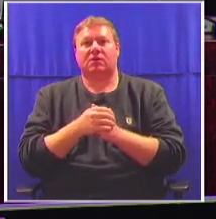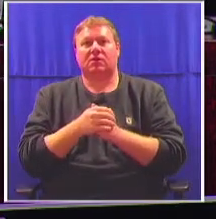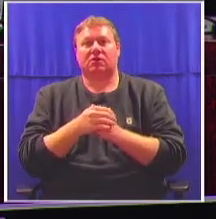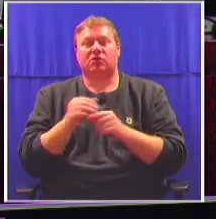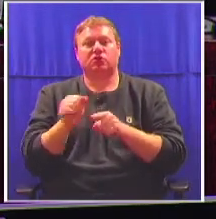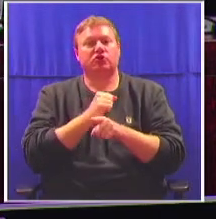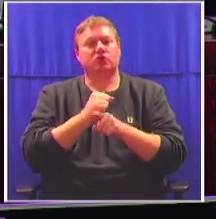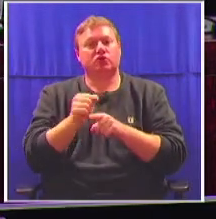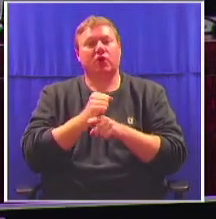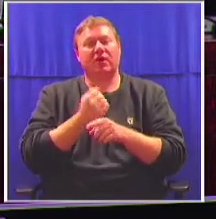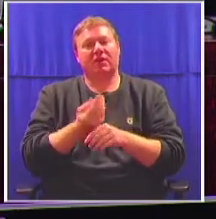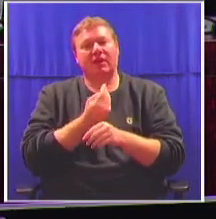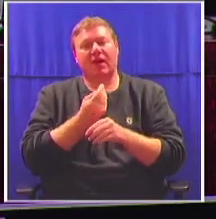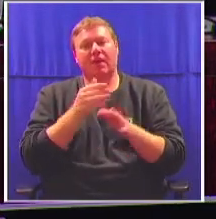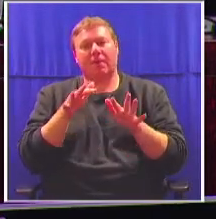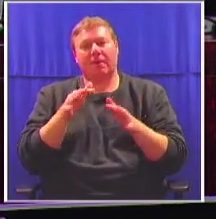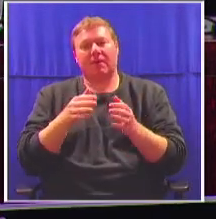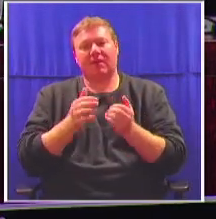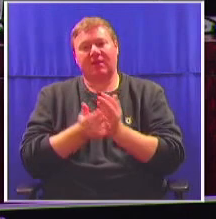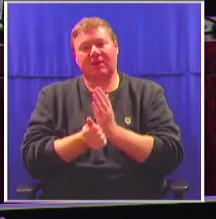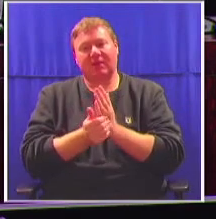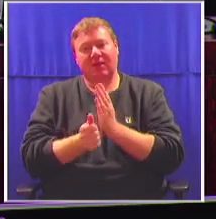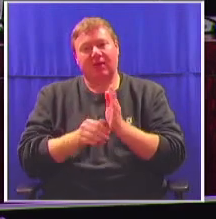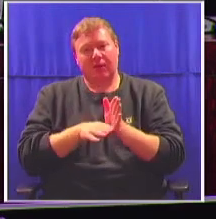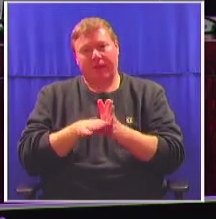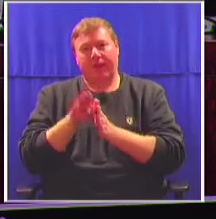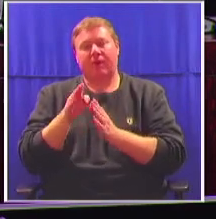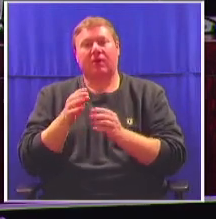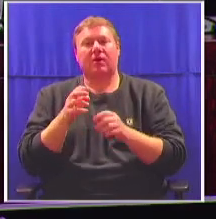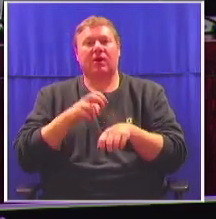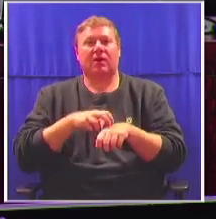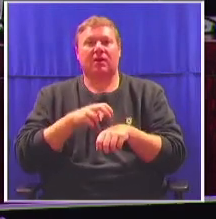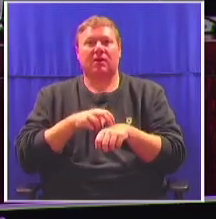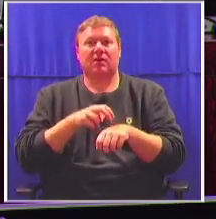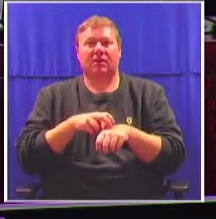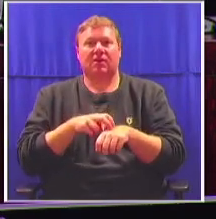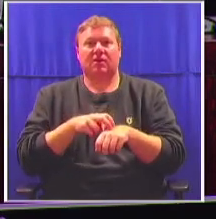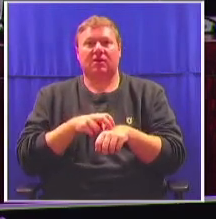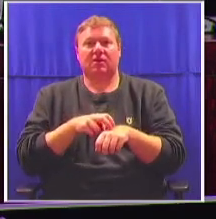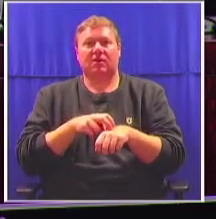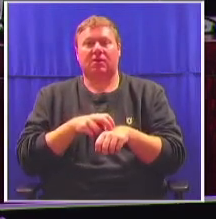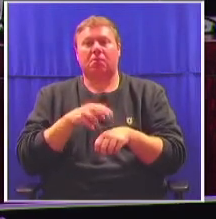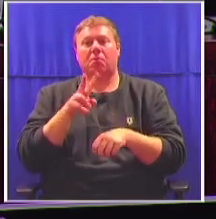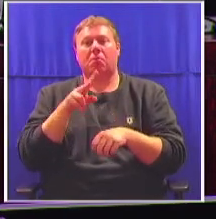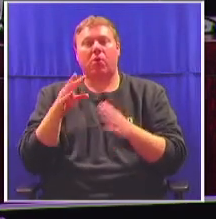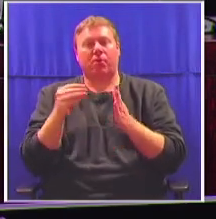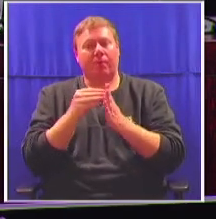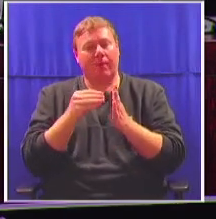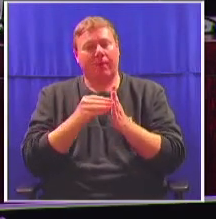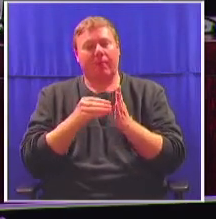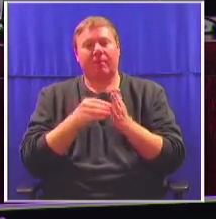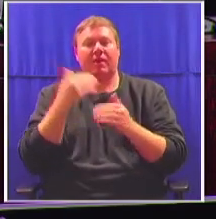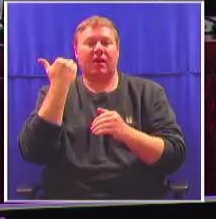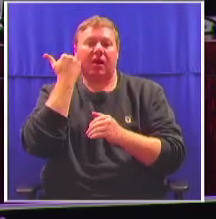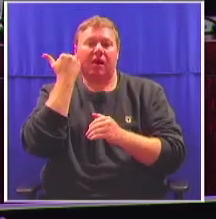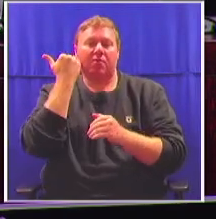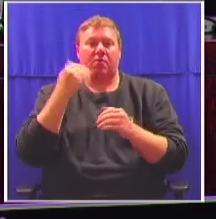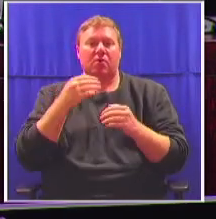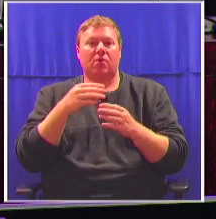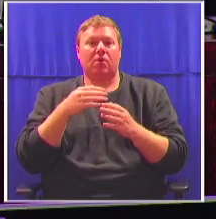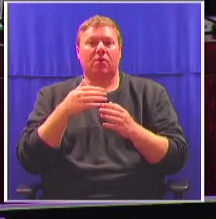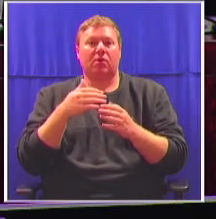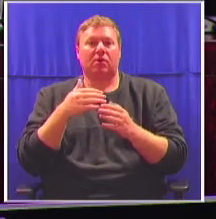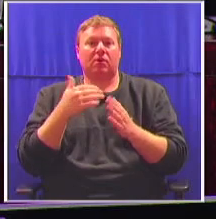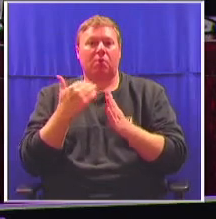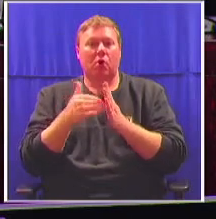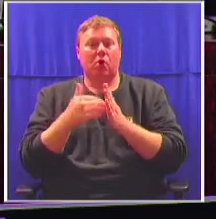young people in skills that are required by both implement government's programs and to make use of